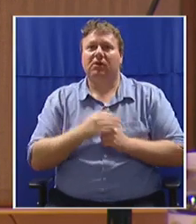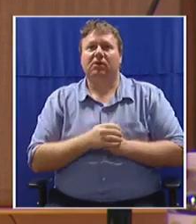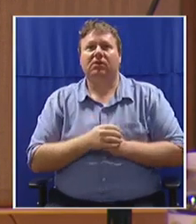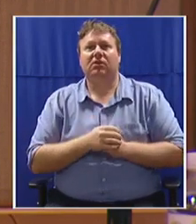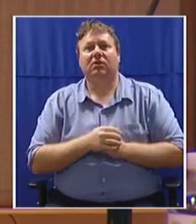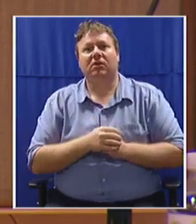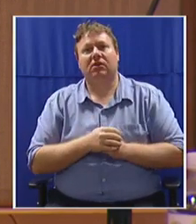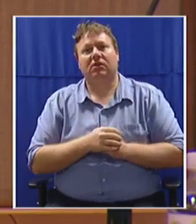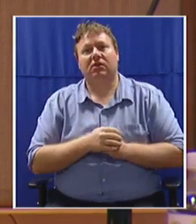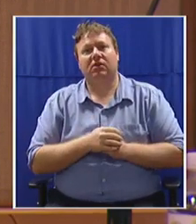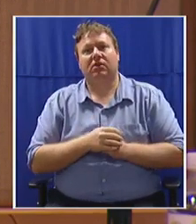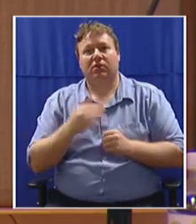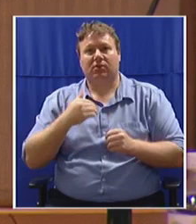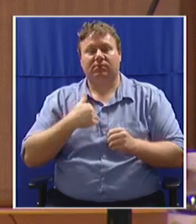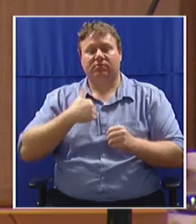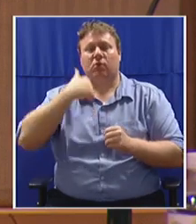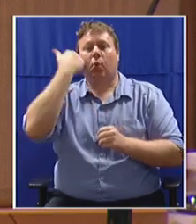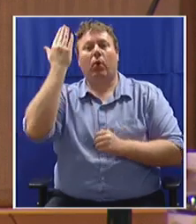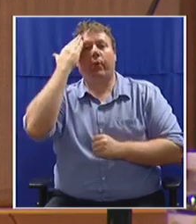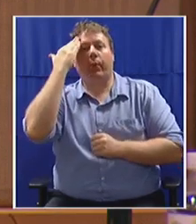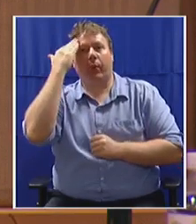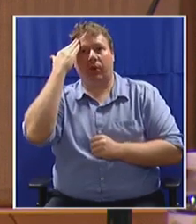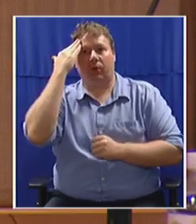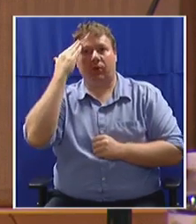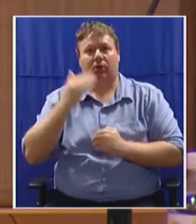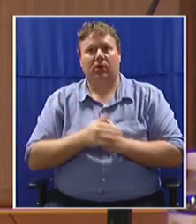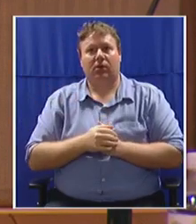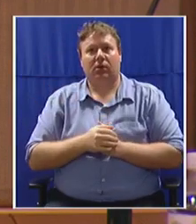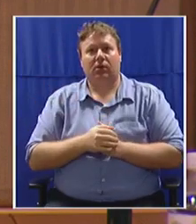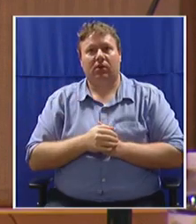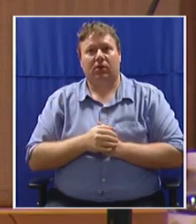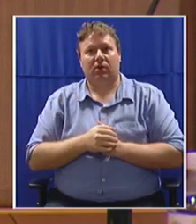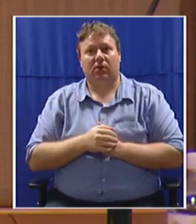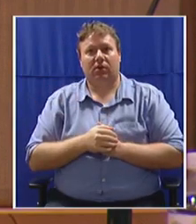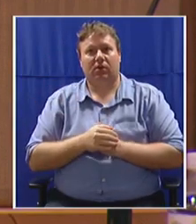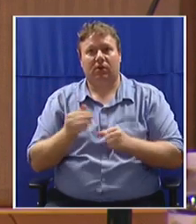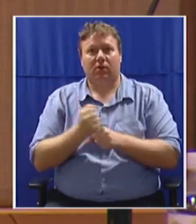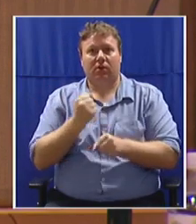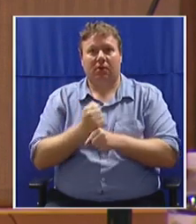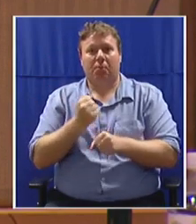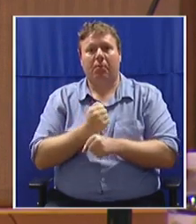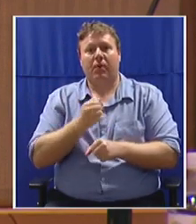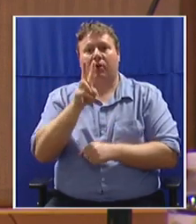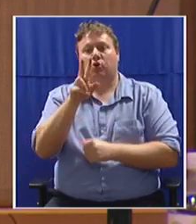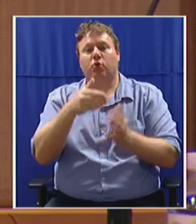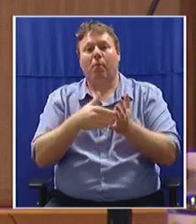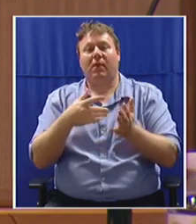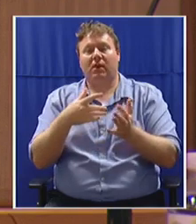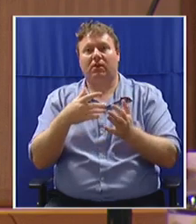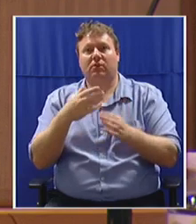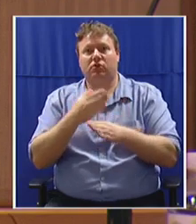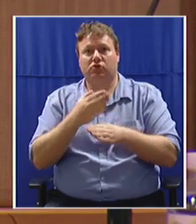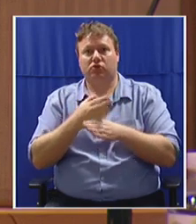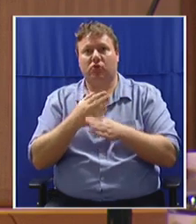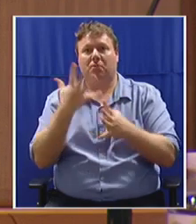much. What I wanted to know is that because the creation of 2 million jobs within a decade is not